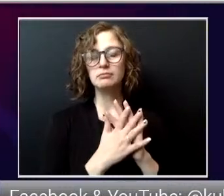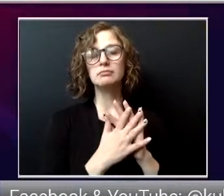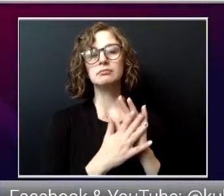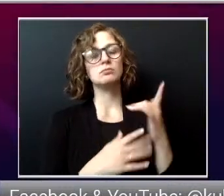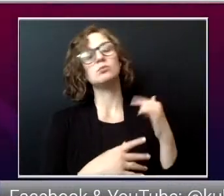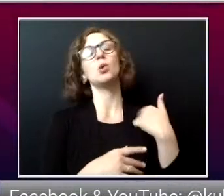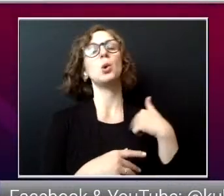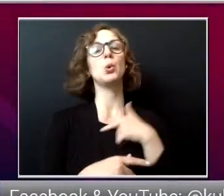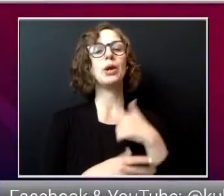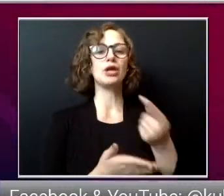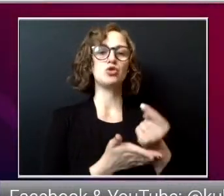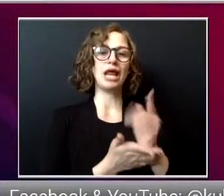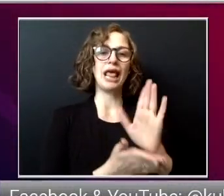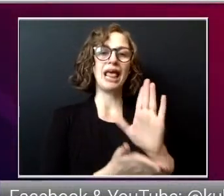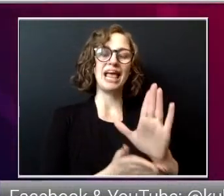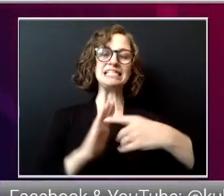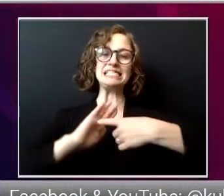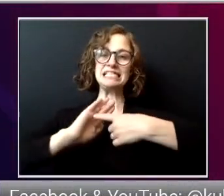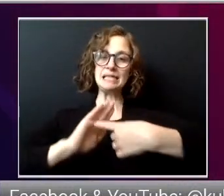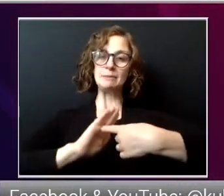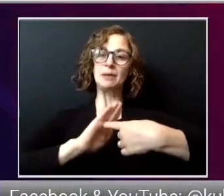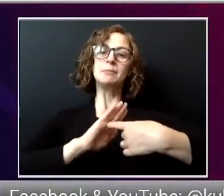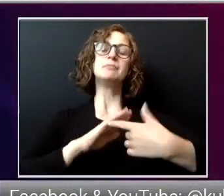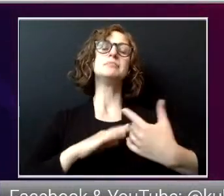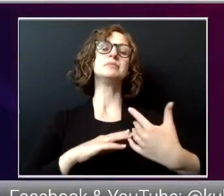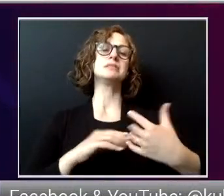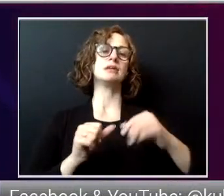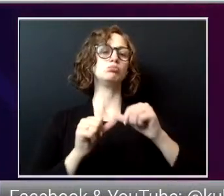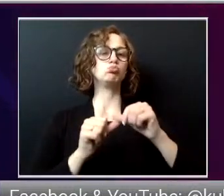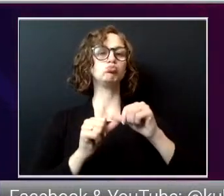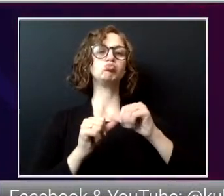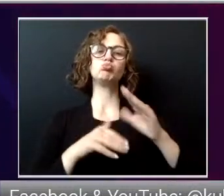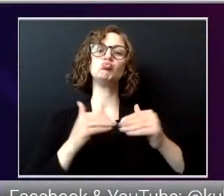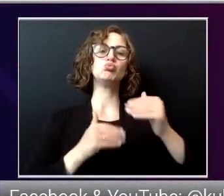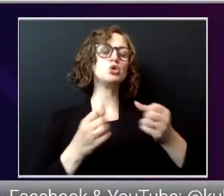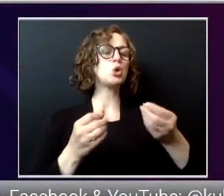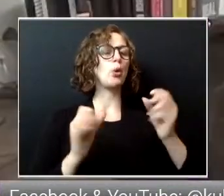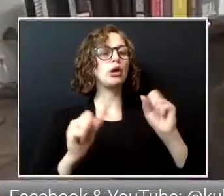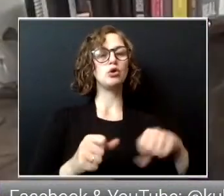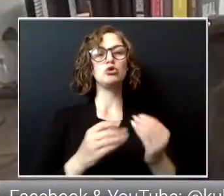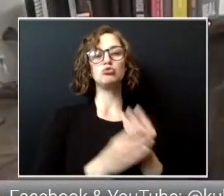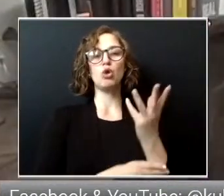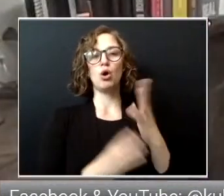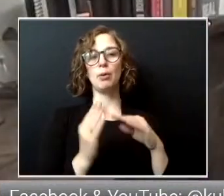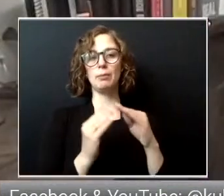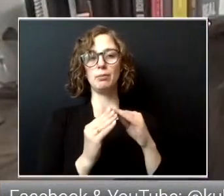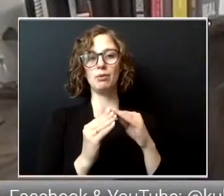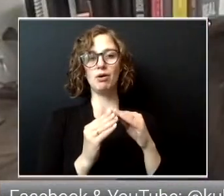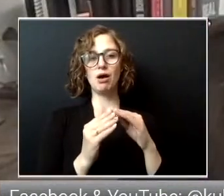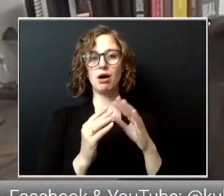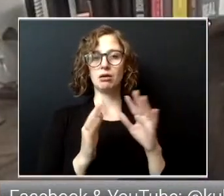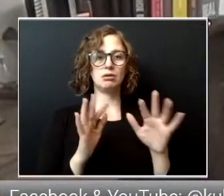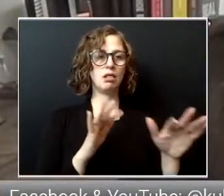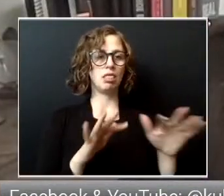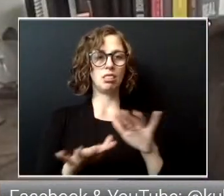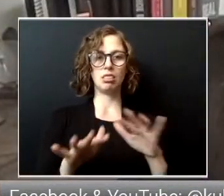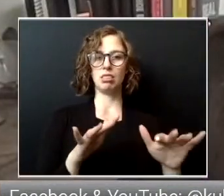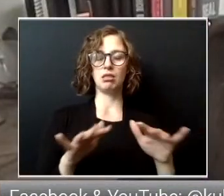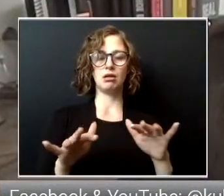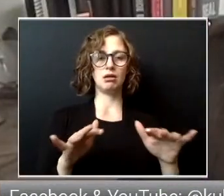his symptoms and kept him going to where he could just grow bigger. How do you grow little blue